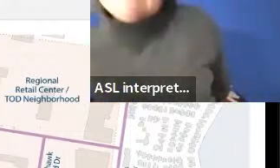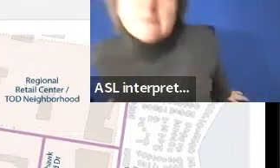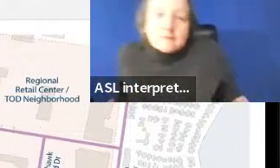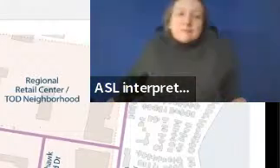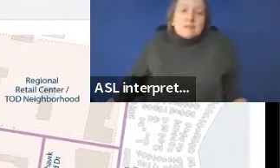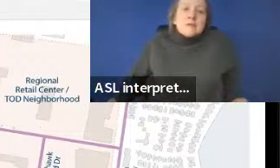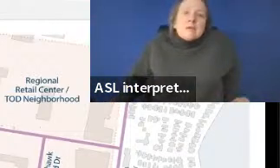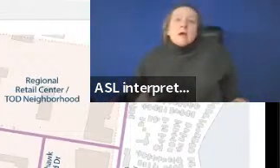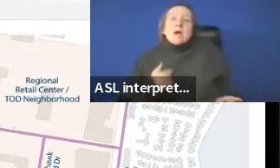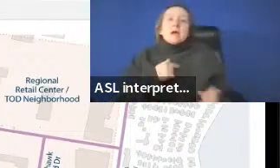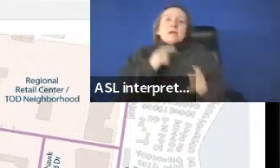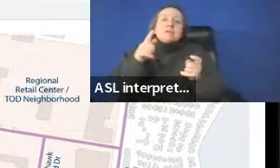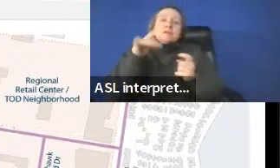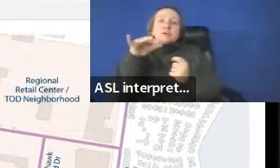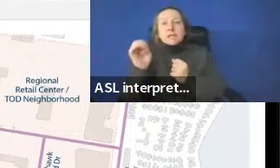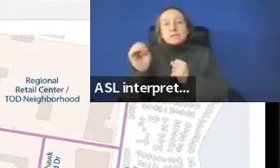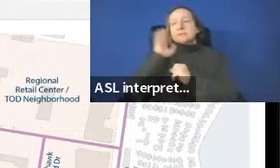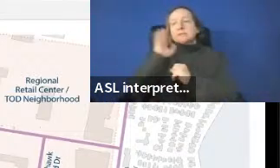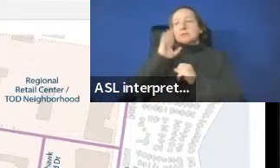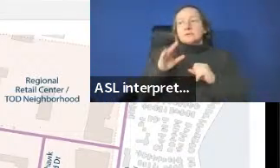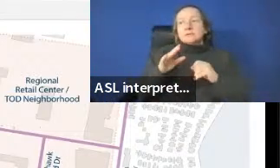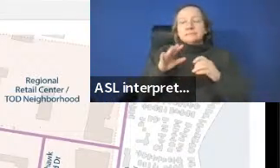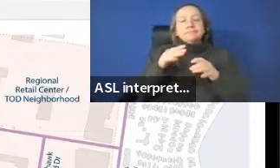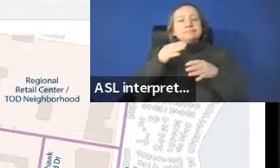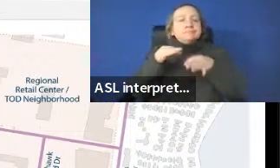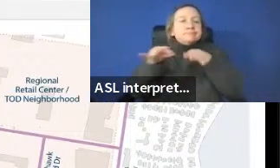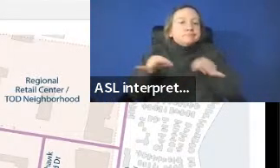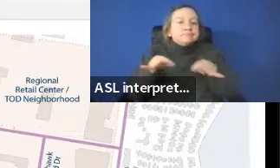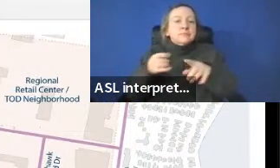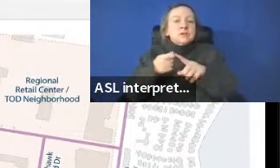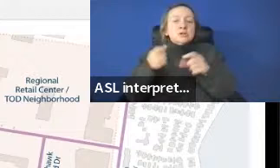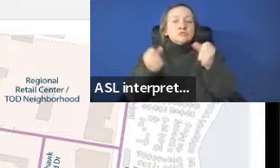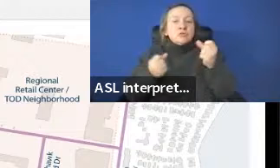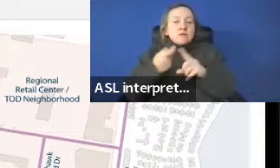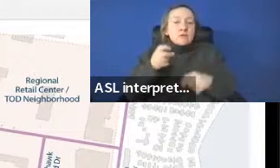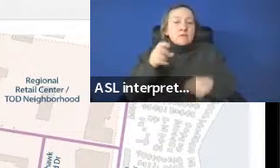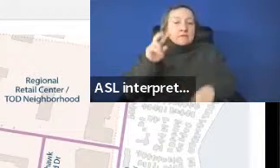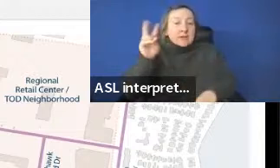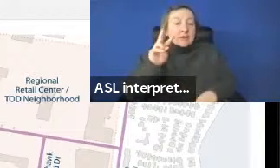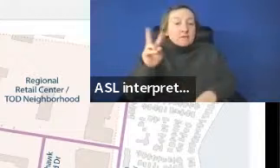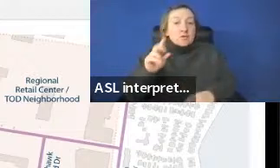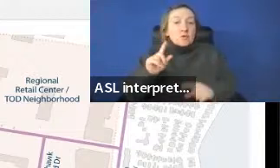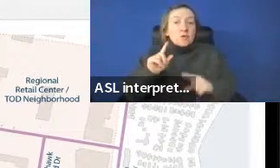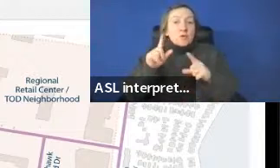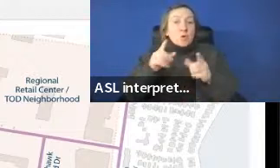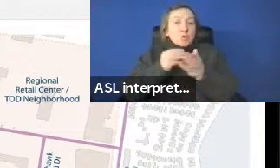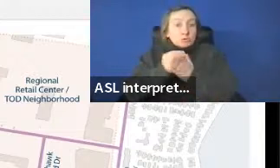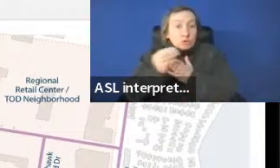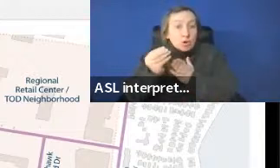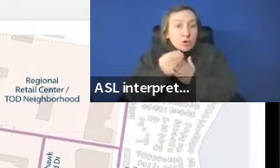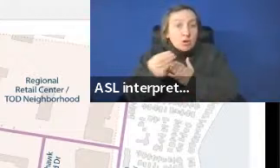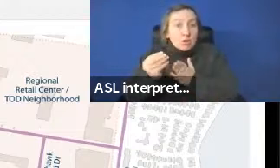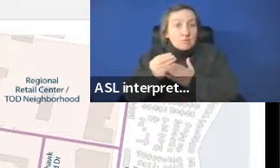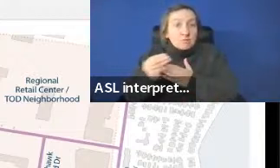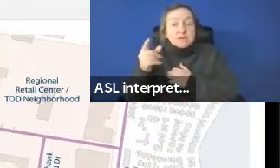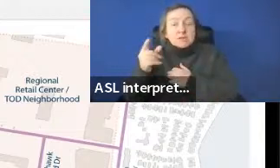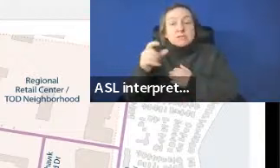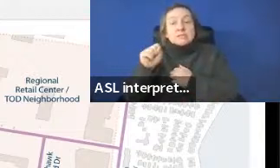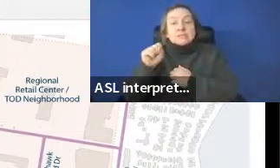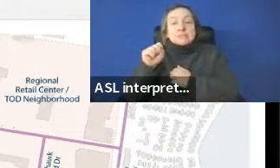would be a driver coming from Vancouver. I'm heading over to go shopping at